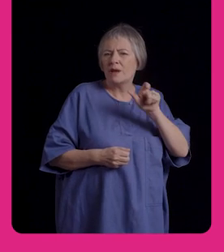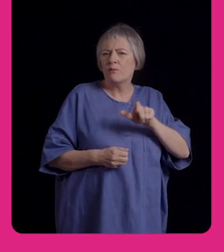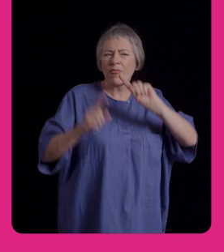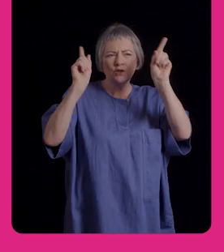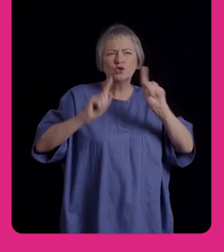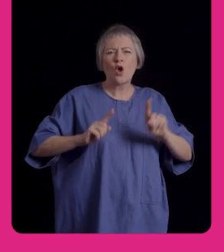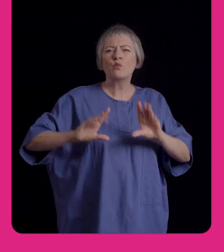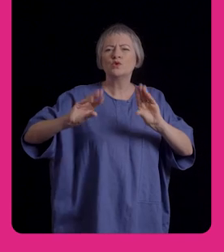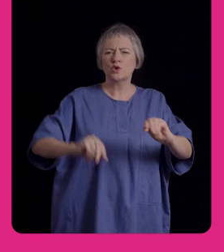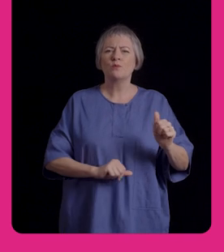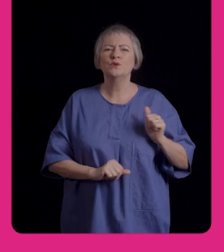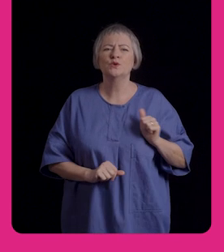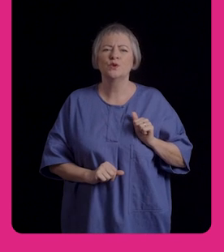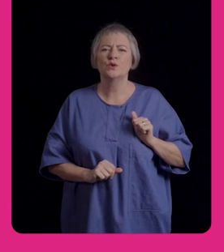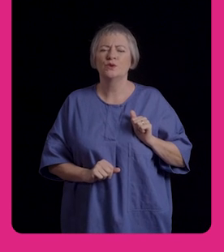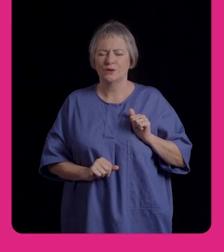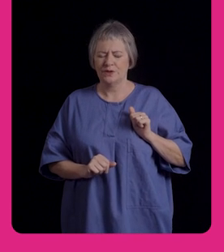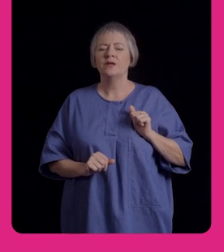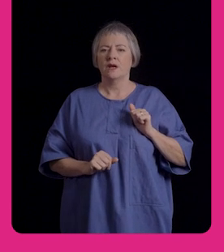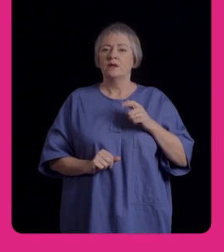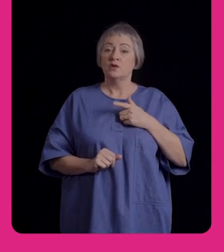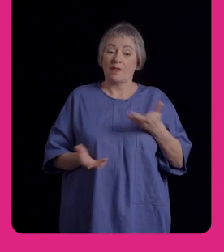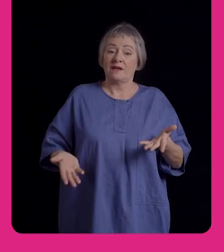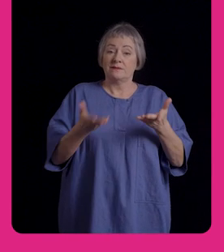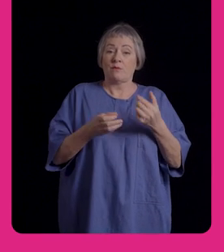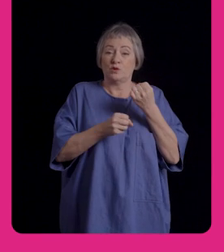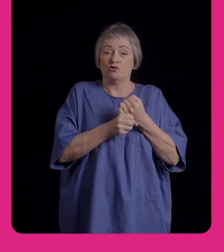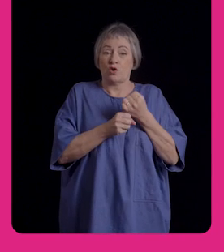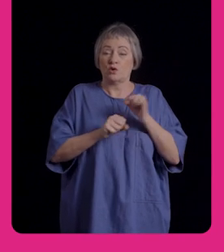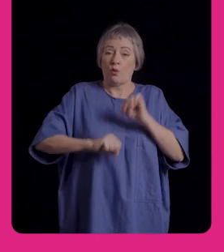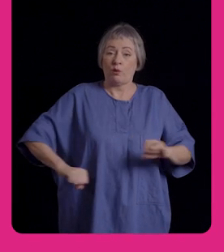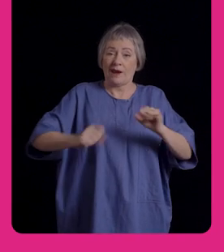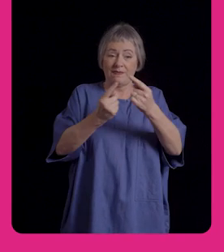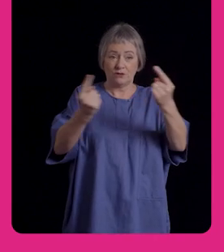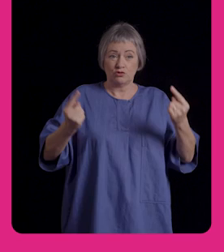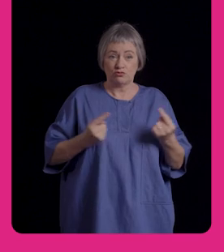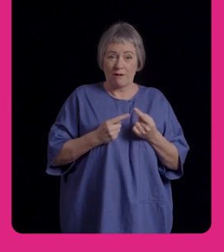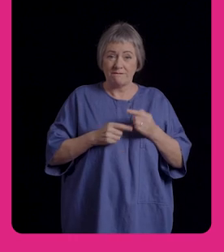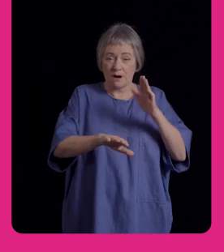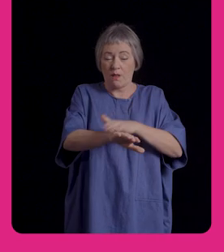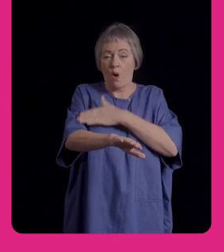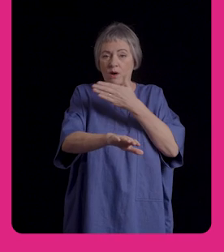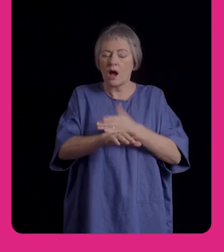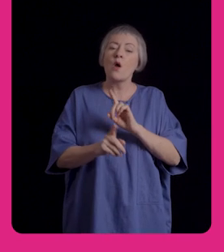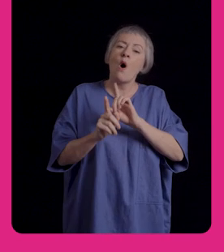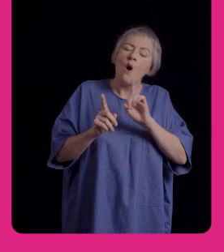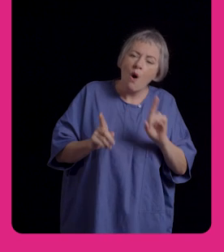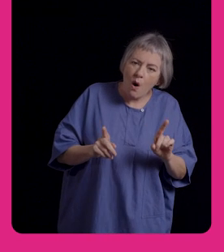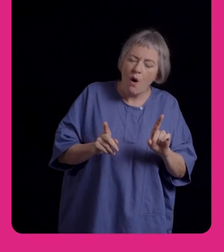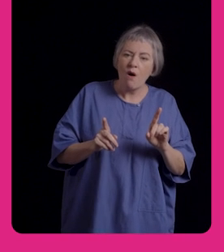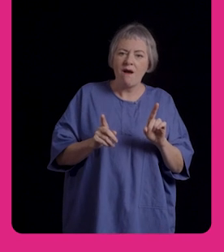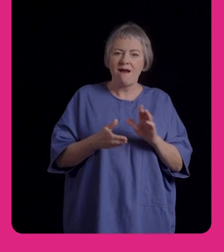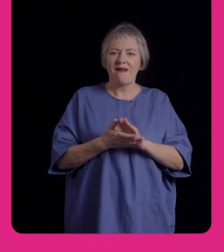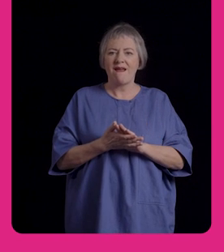over in a few hours. So I think that it's kind of up to George whether you're going to try and like wait in this room for a little bit longer, or